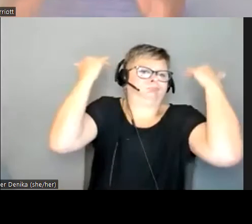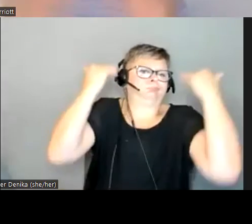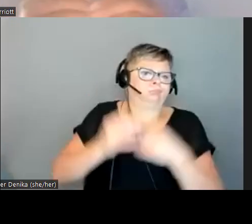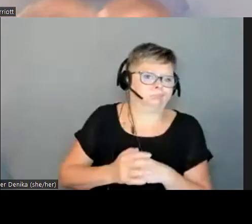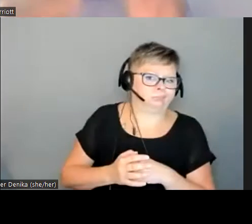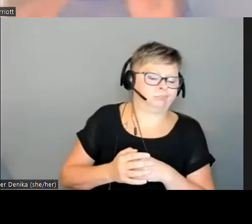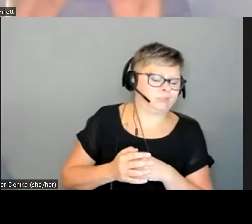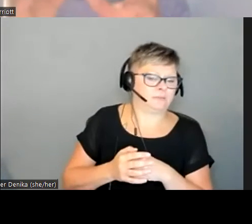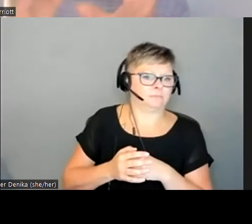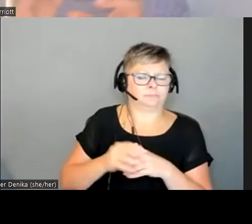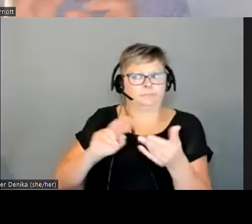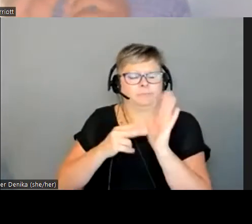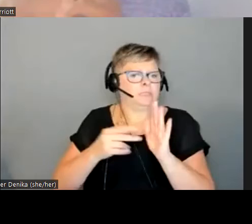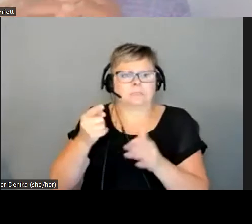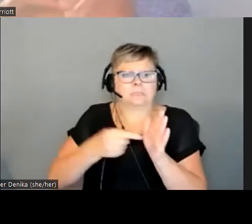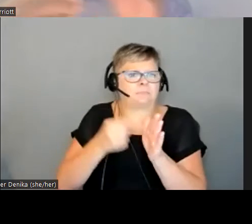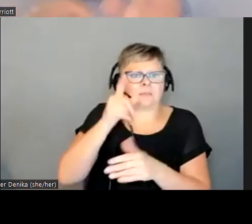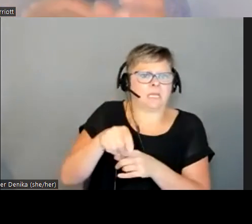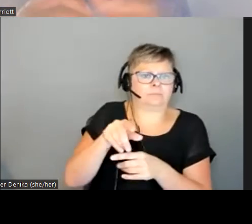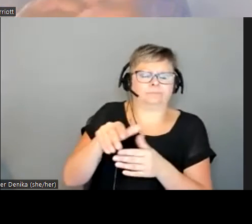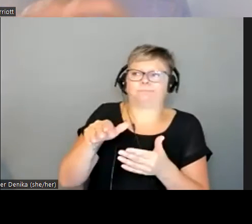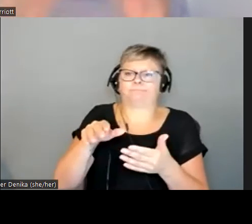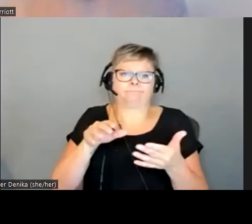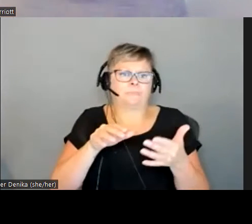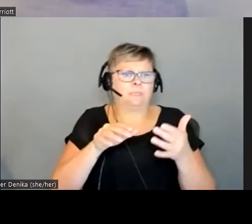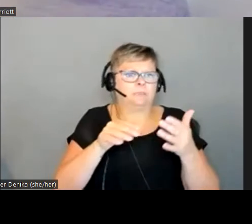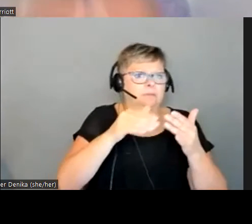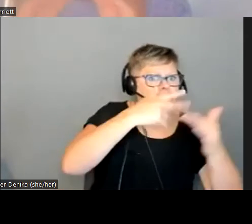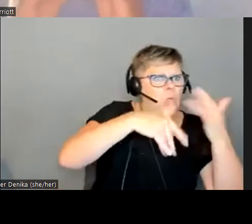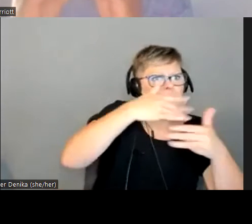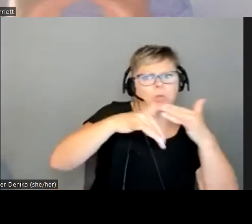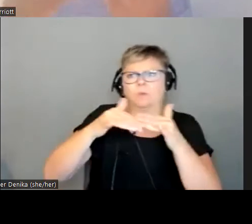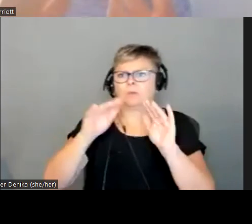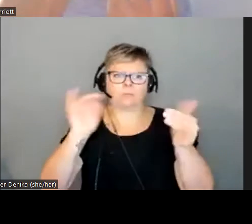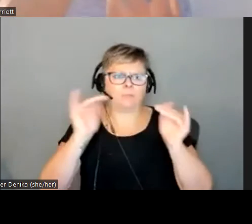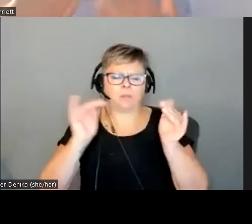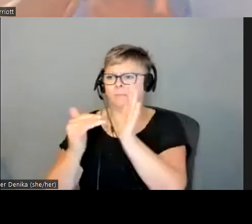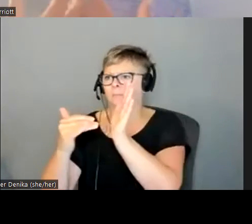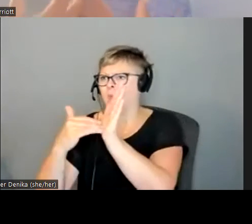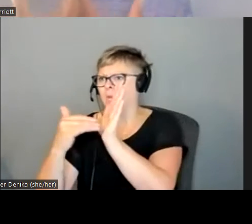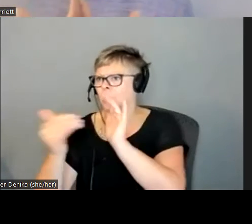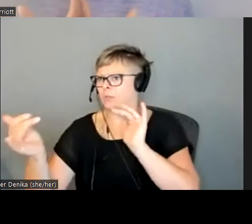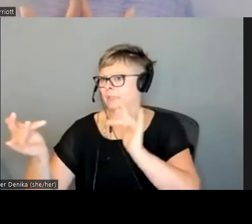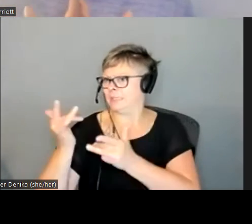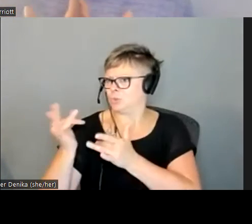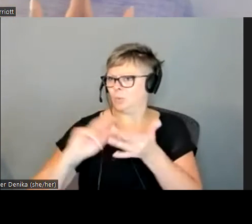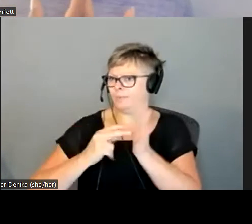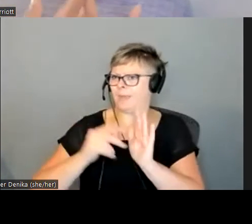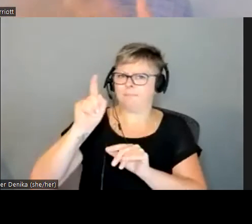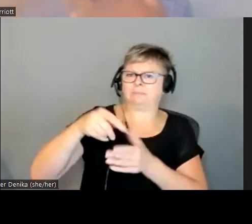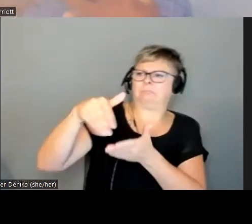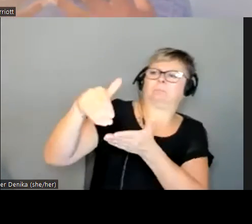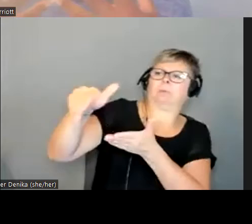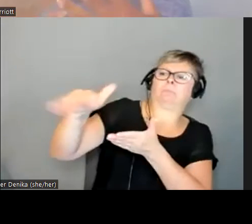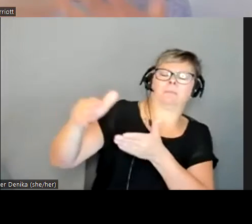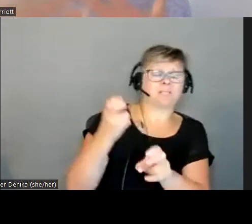out, especially seniors, if they have a social issue versus a medical issue, we got to get rid of them, and it's hard to watch, to be very